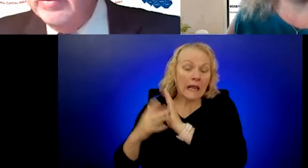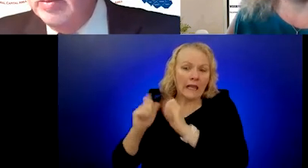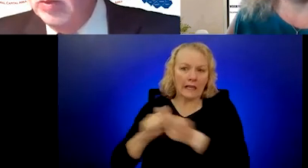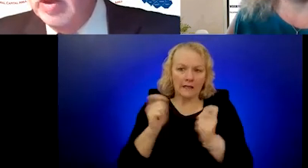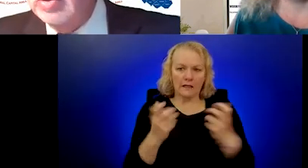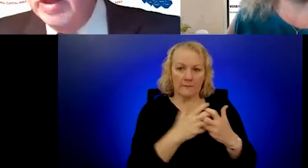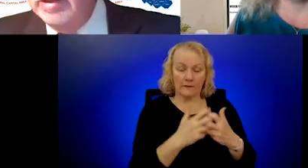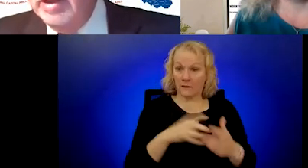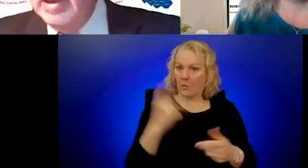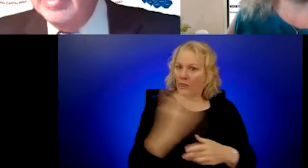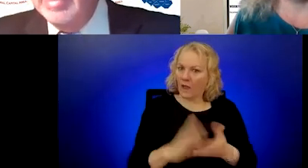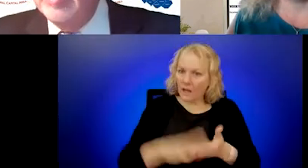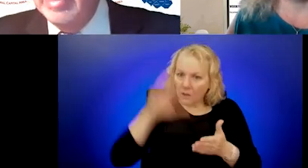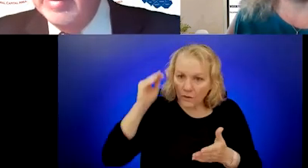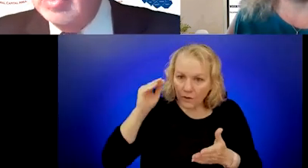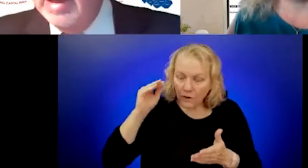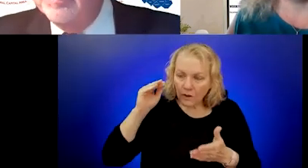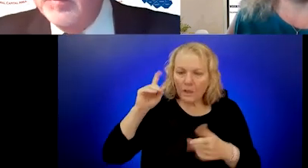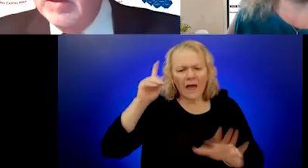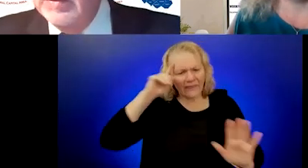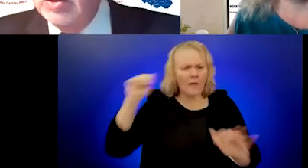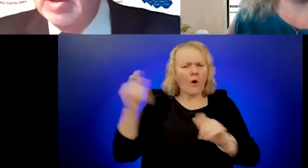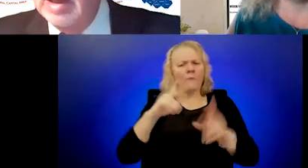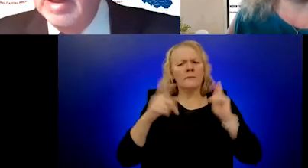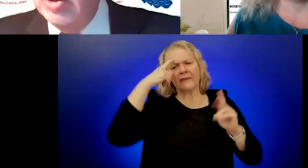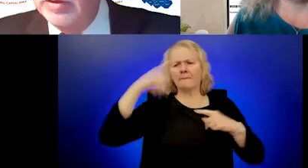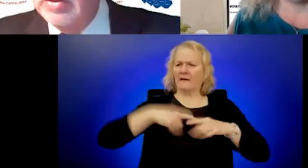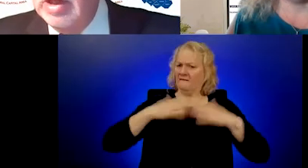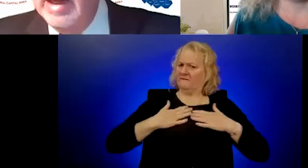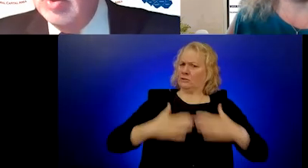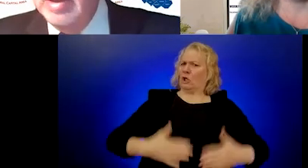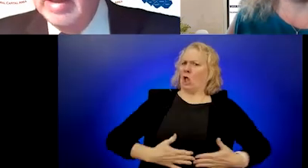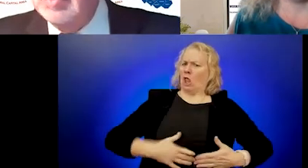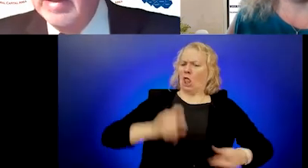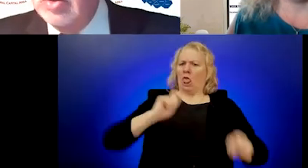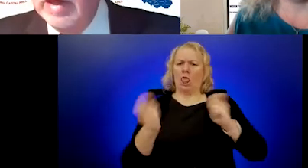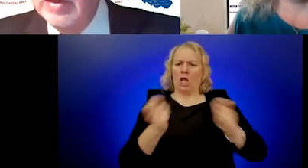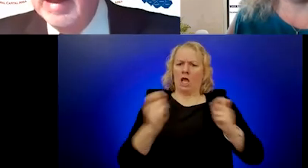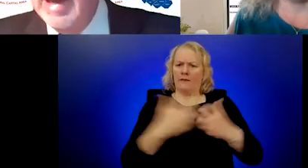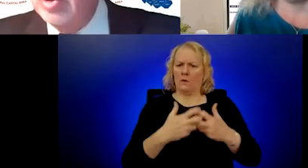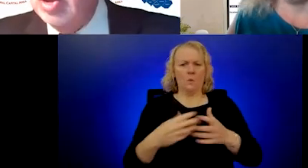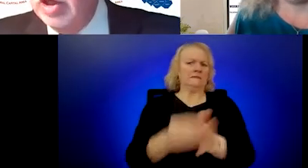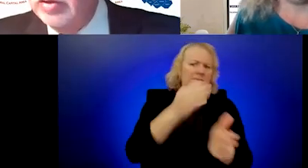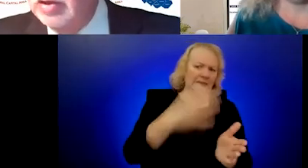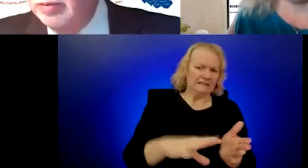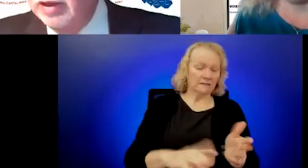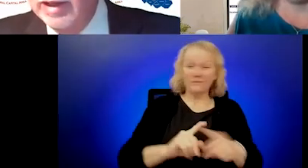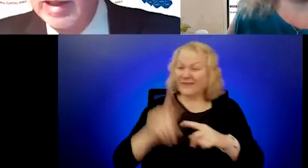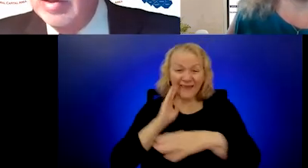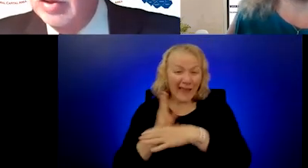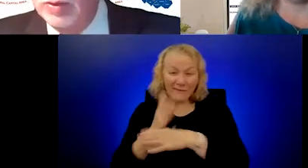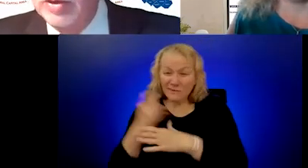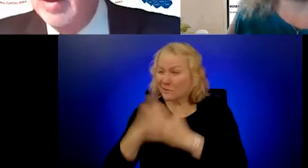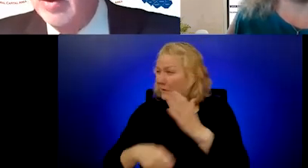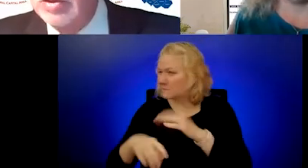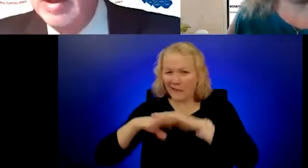stuck out to me when I started. I think everybody thinks about physical accommodations as being expensive. And I think the average cost is something like